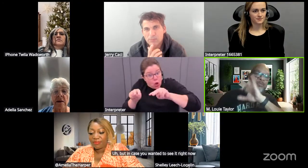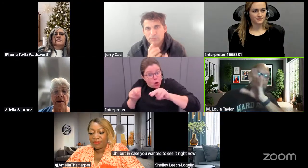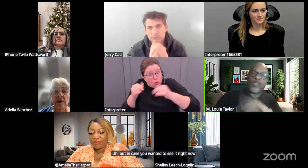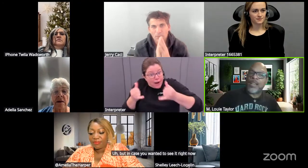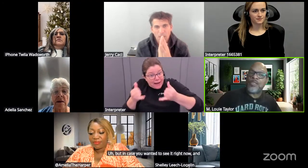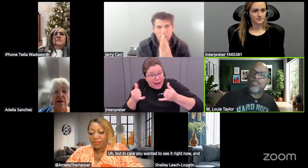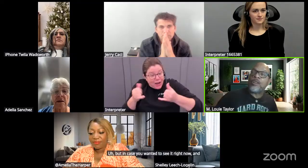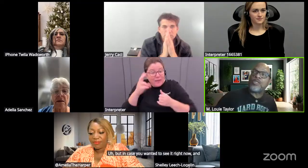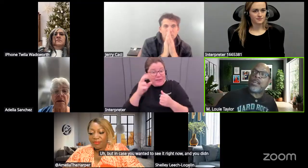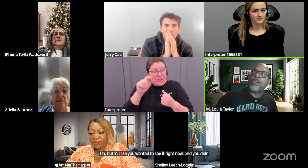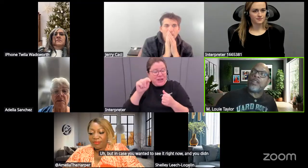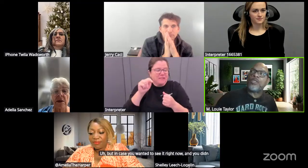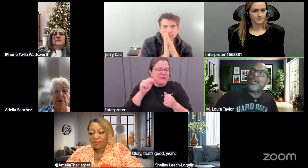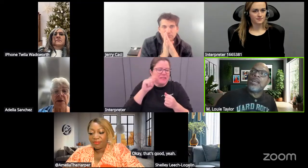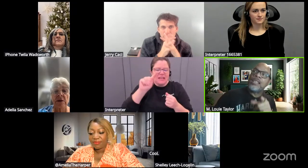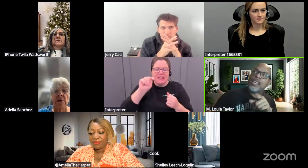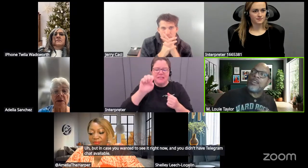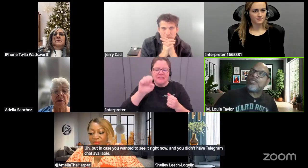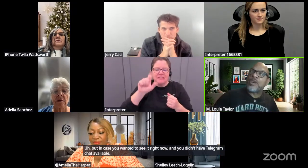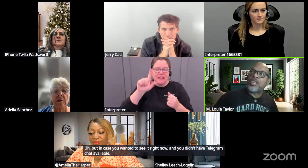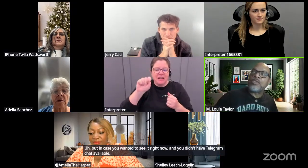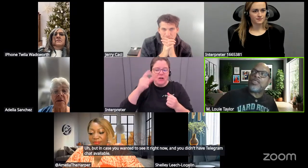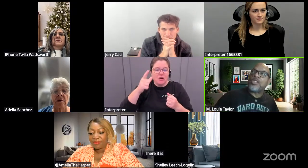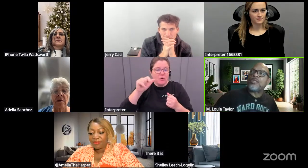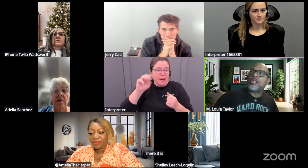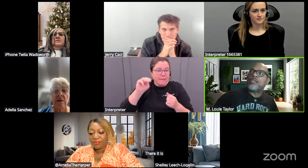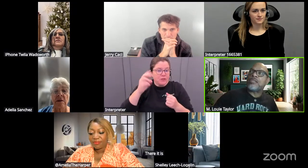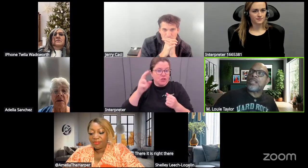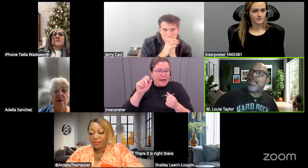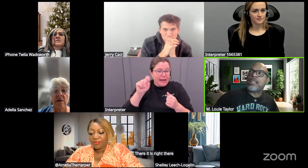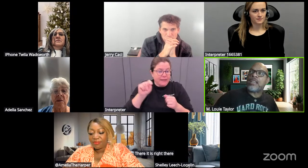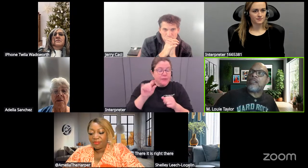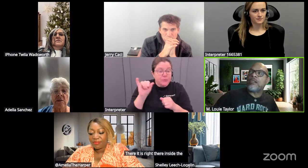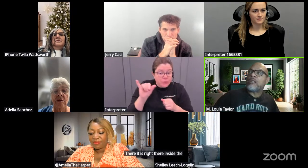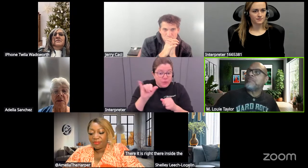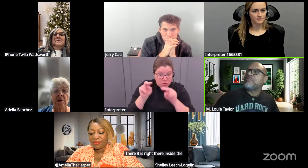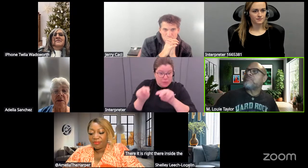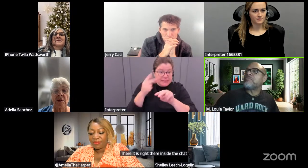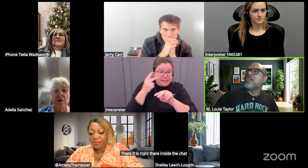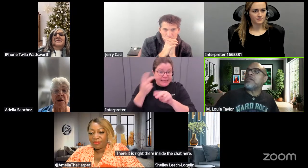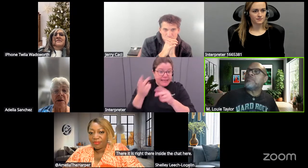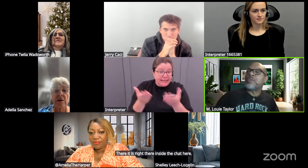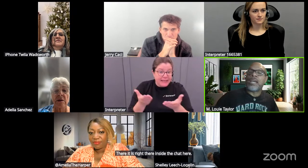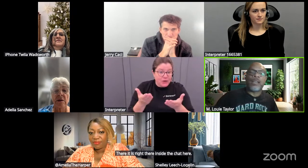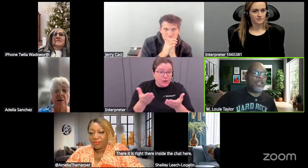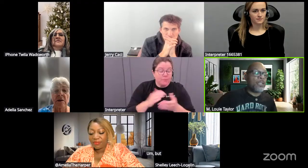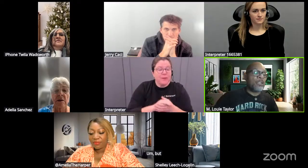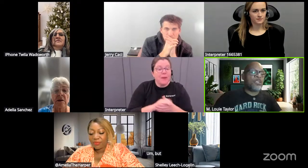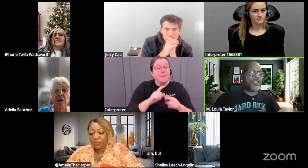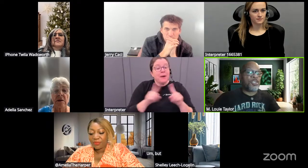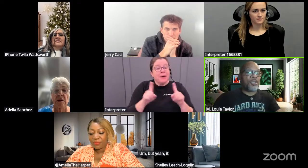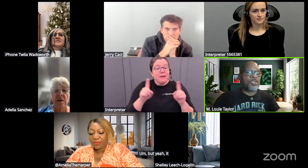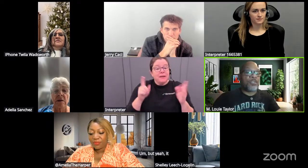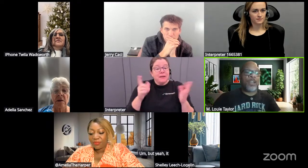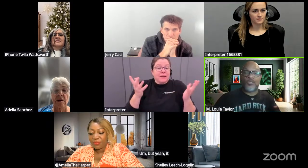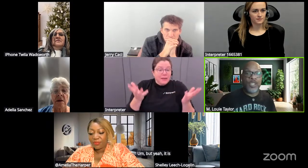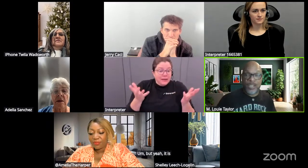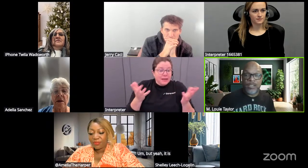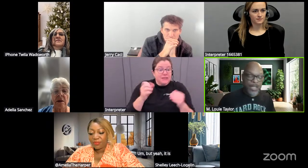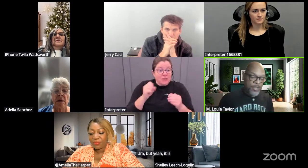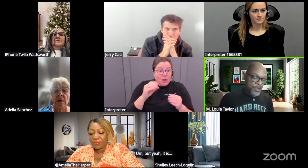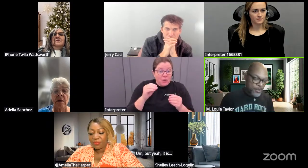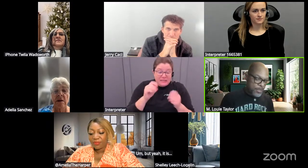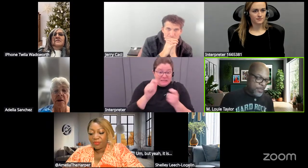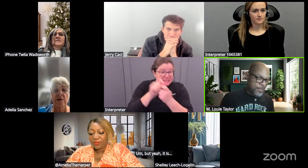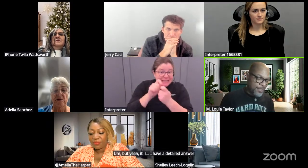you didn't have the Telegram chat available, there it is right there inside the chat here. But yeah, it is a rather